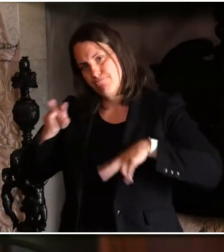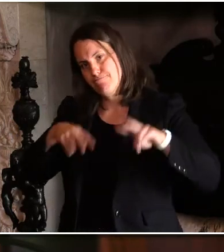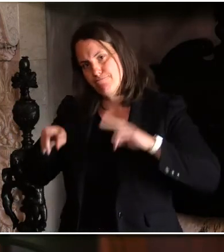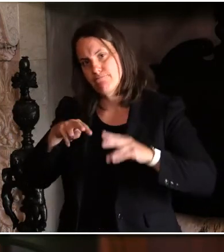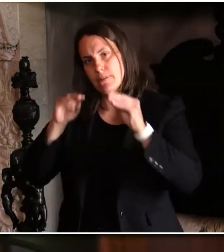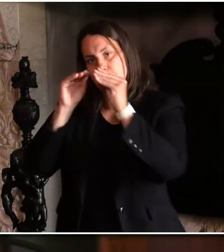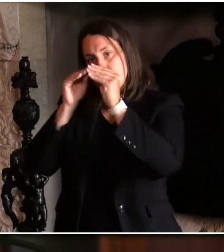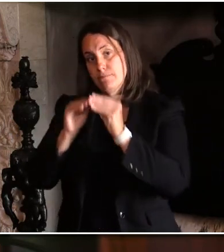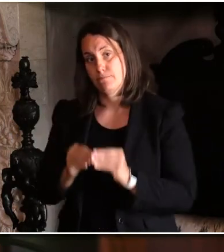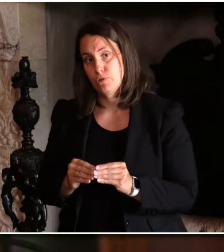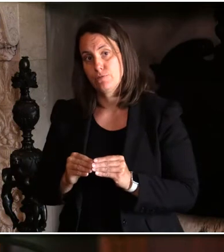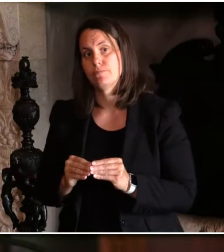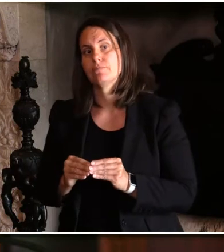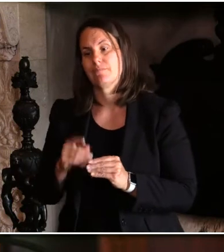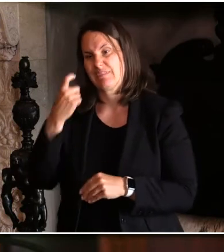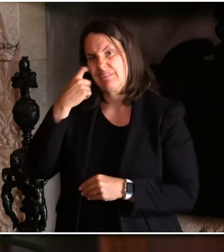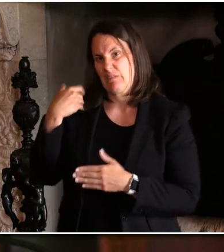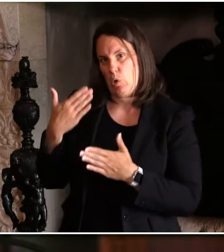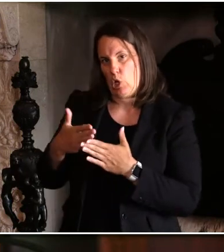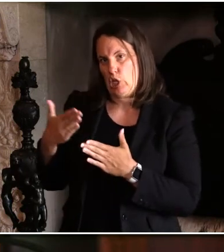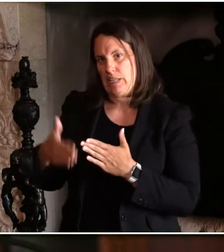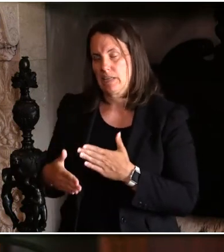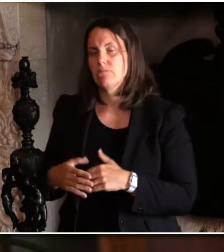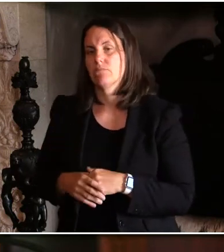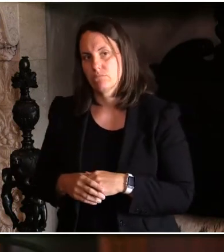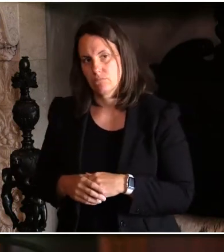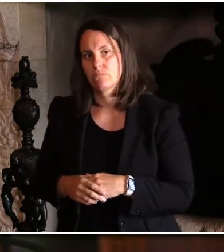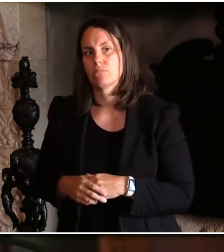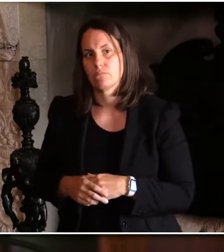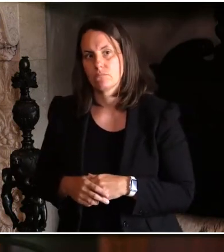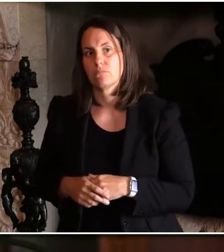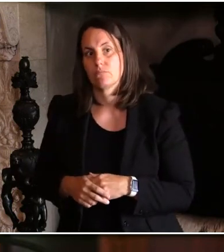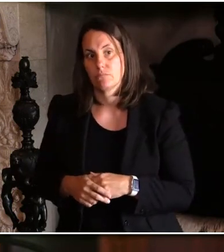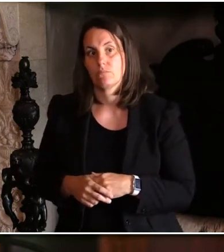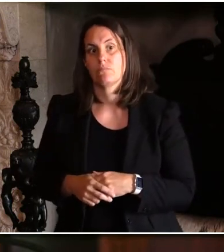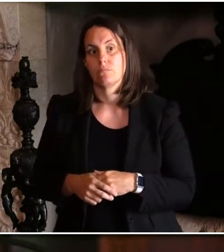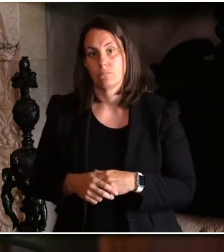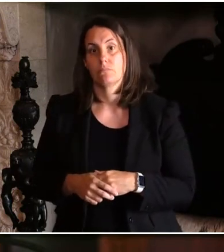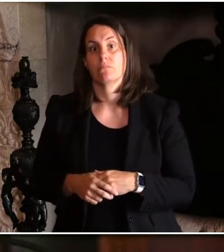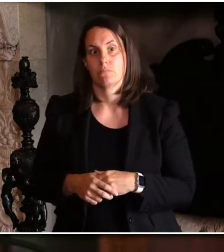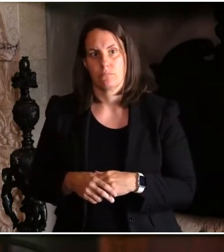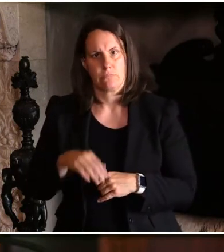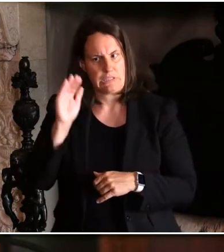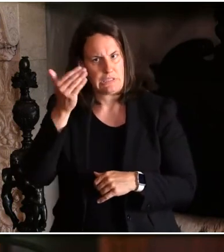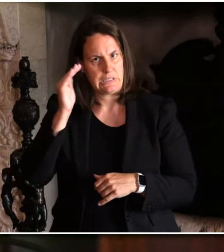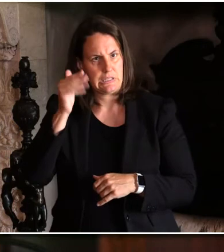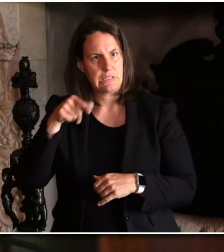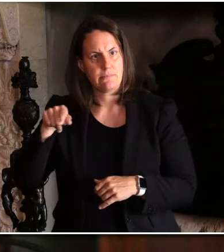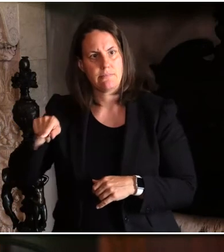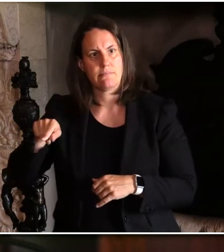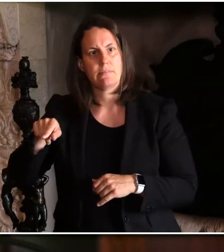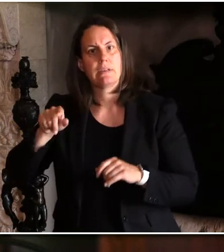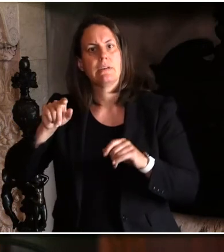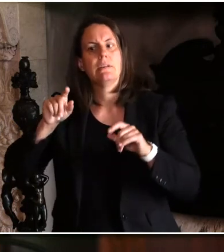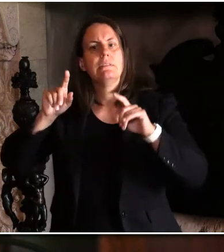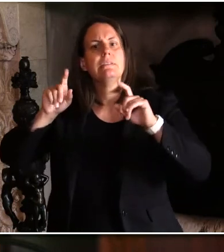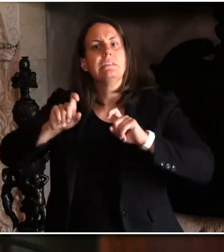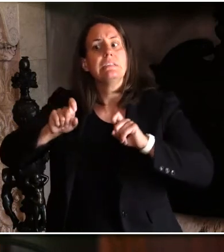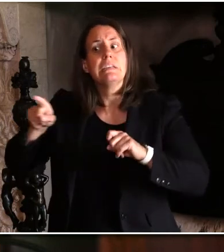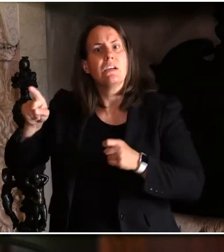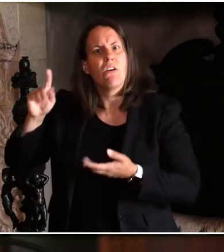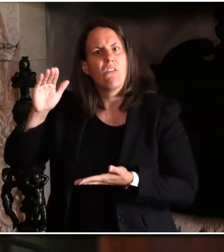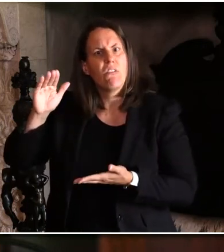the weekend, as our testing demand is a little bit reduced, and so I think the other thing we are